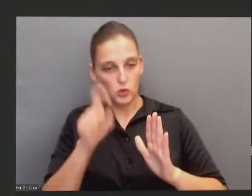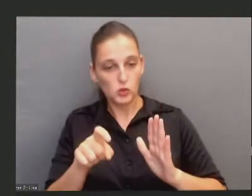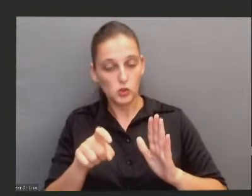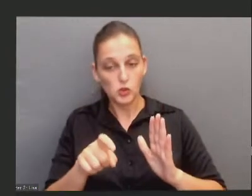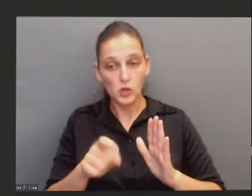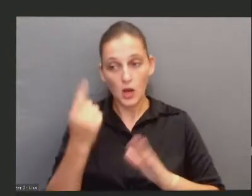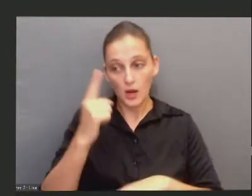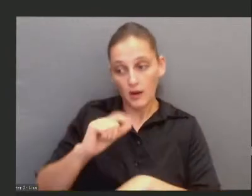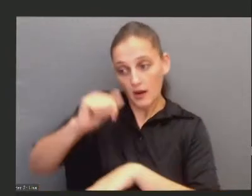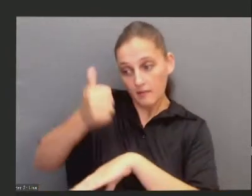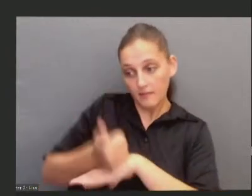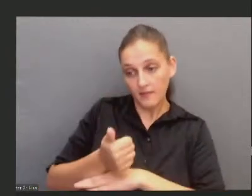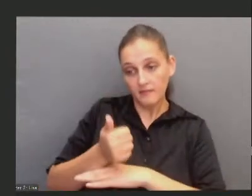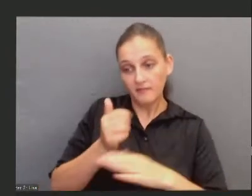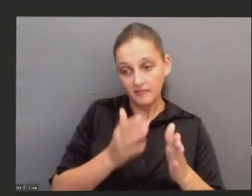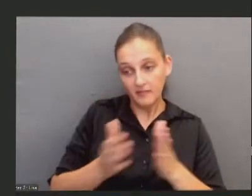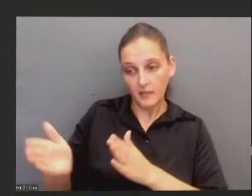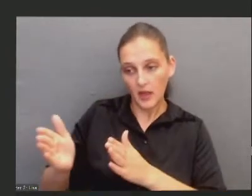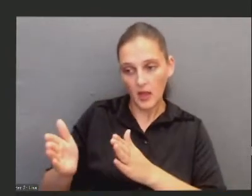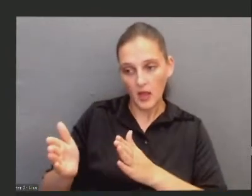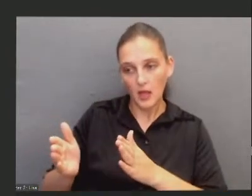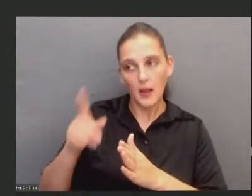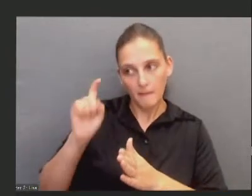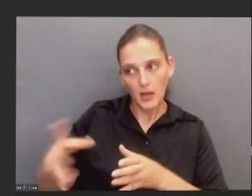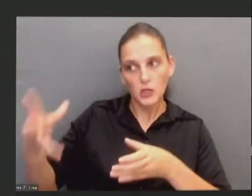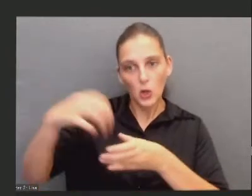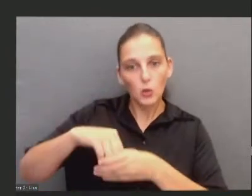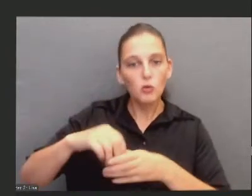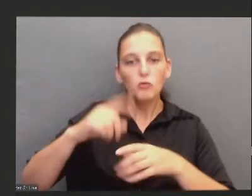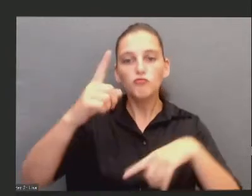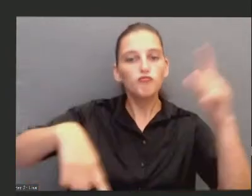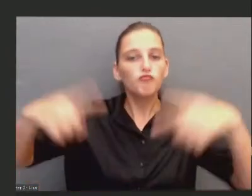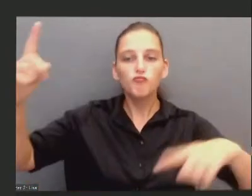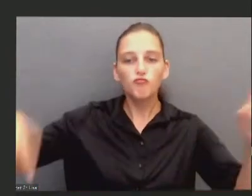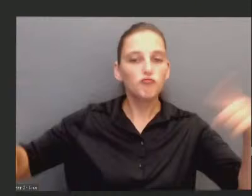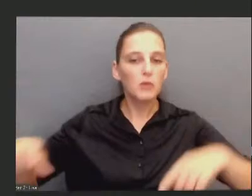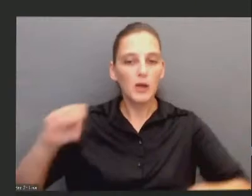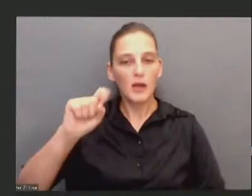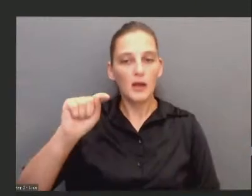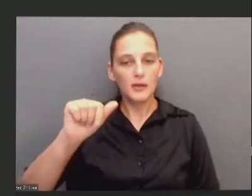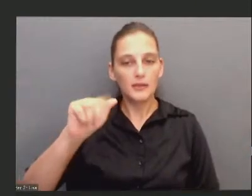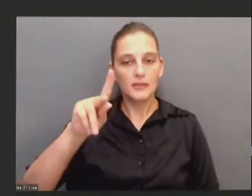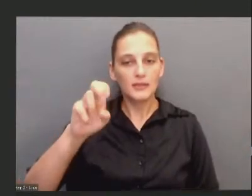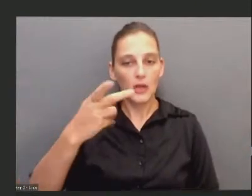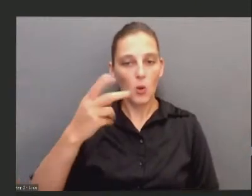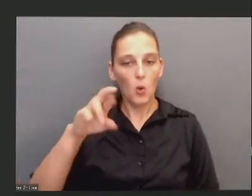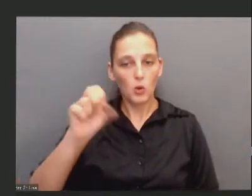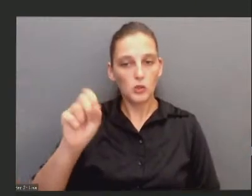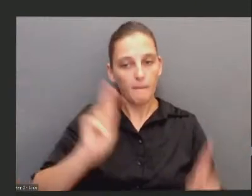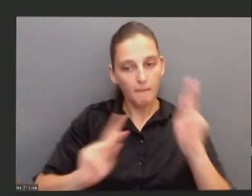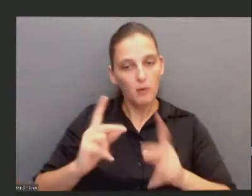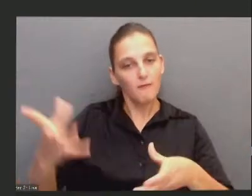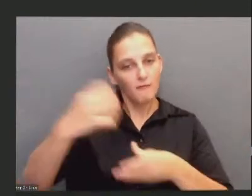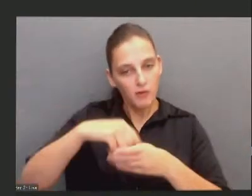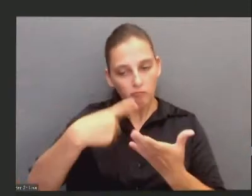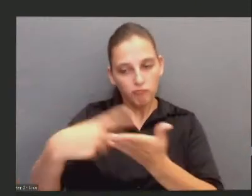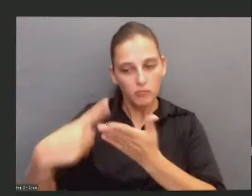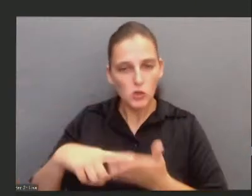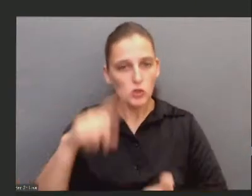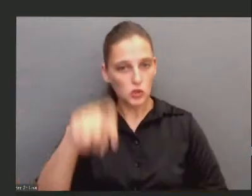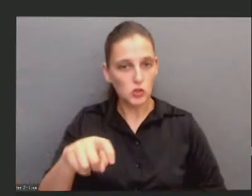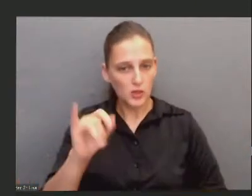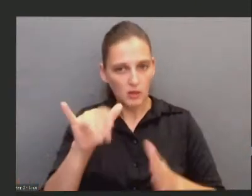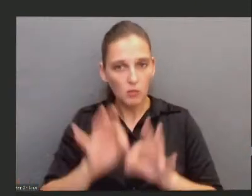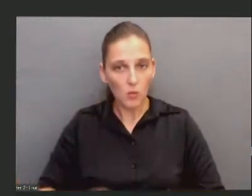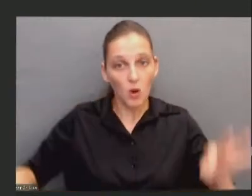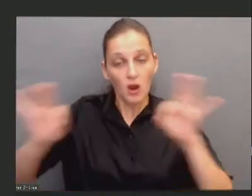includes diverse non-governmental stakeholders giving that input. And I think that is so important. I think we've done so many